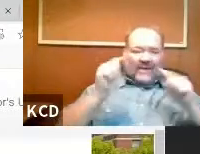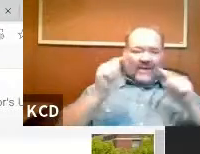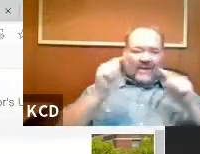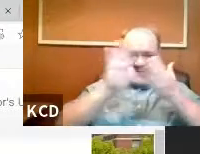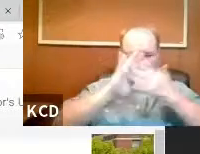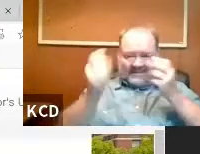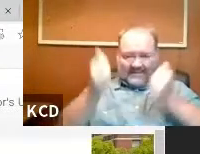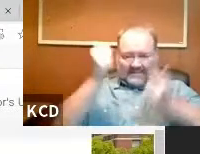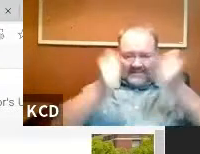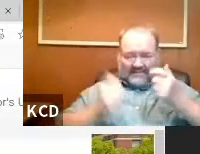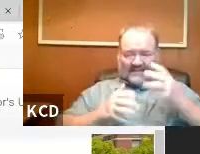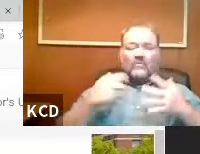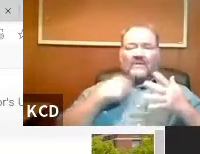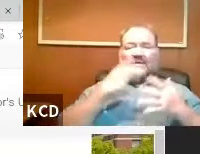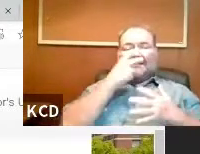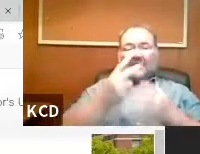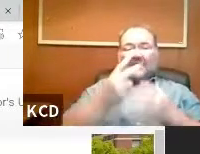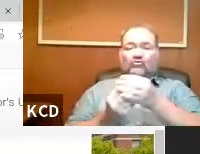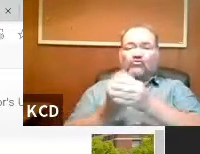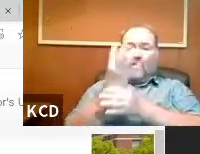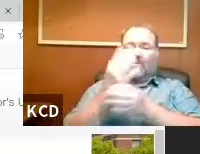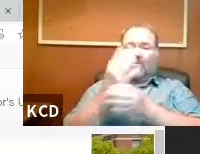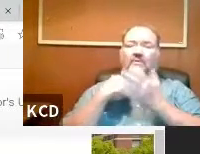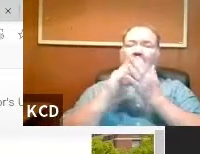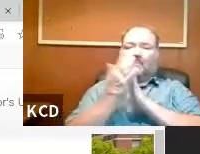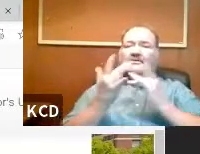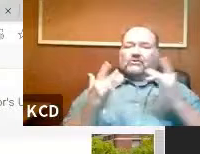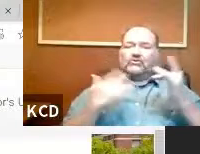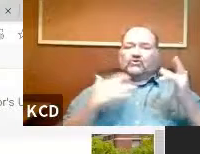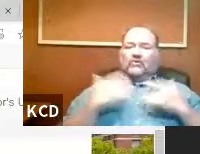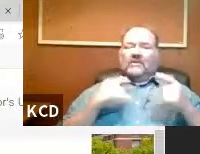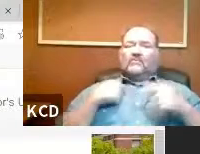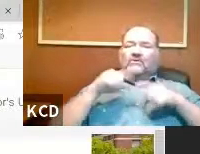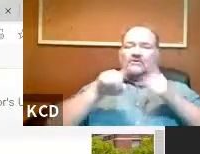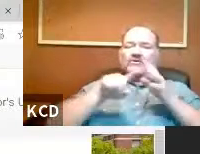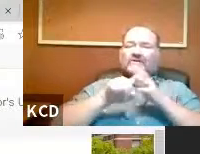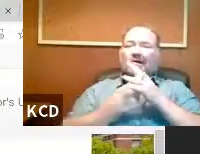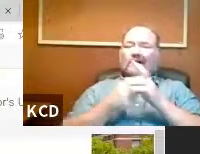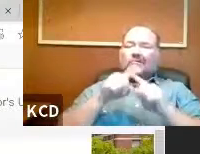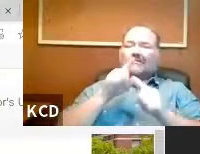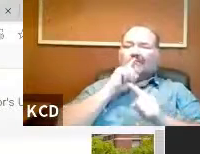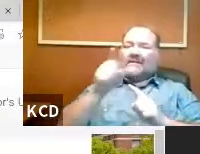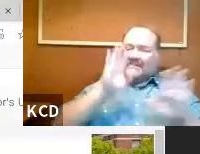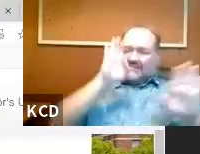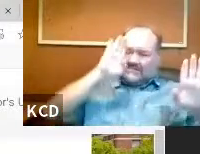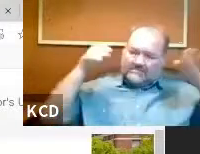those things. But we were seeing it growing, and we're getting concerned and started really diving into it.